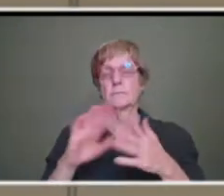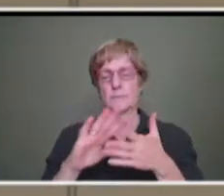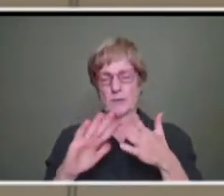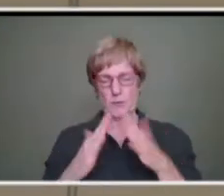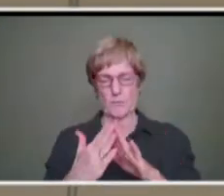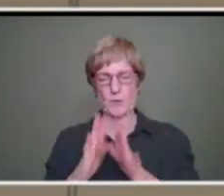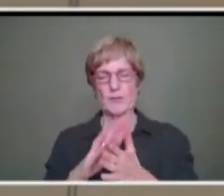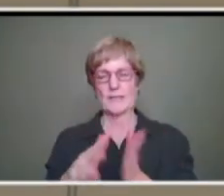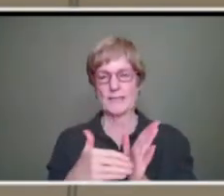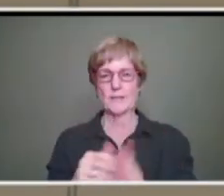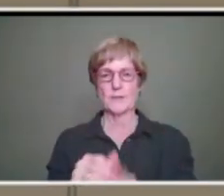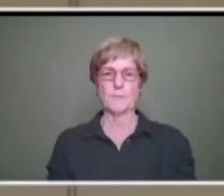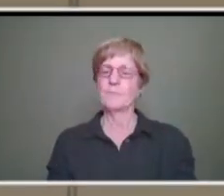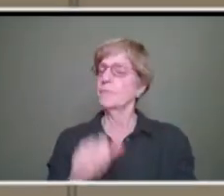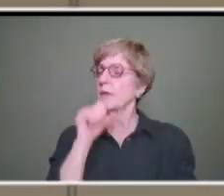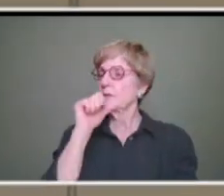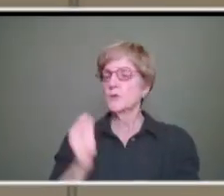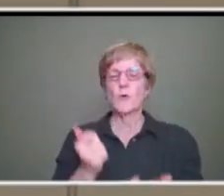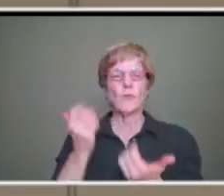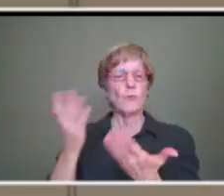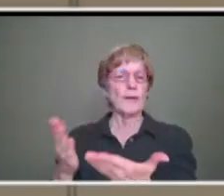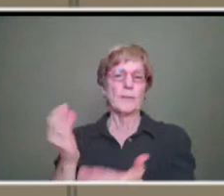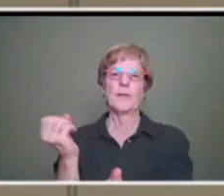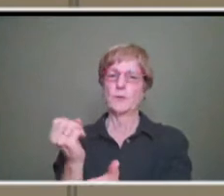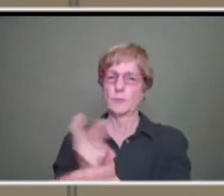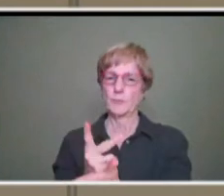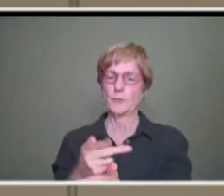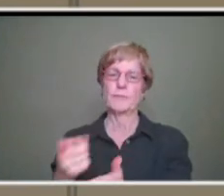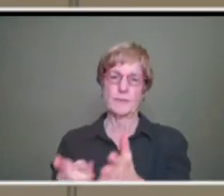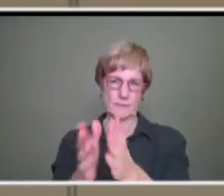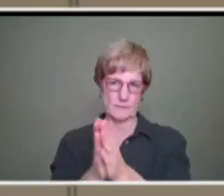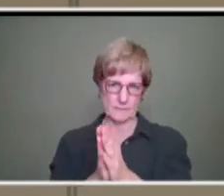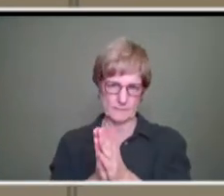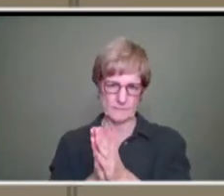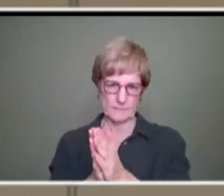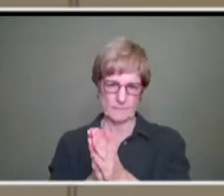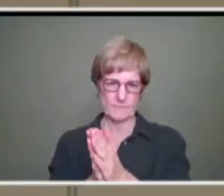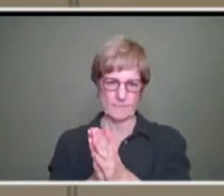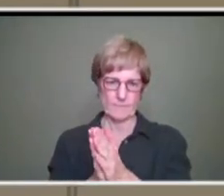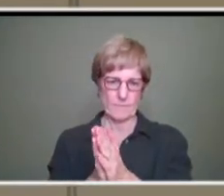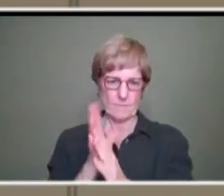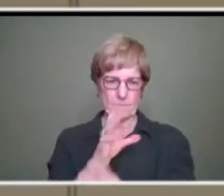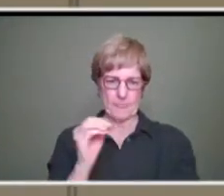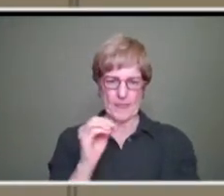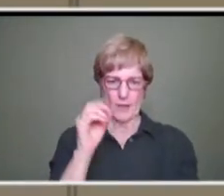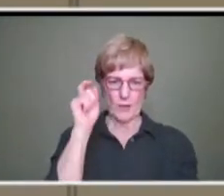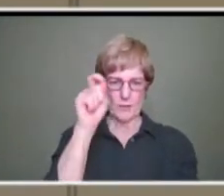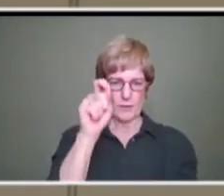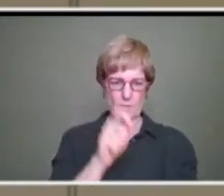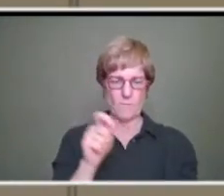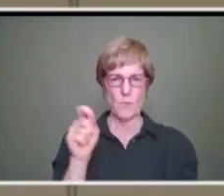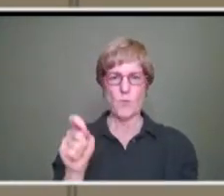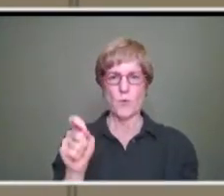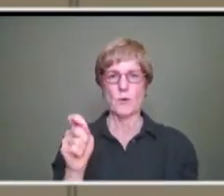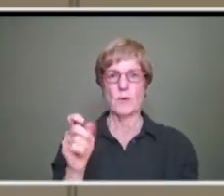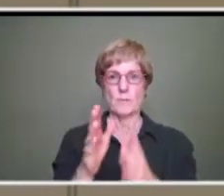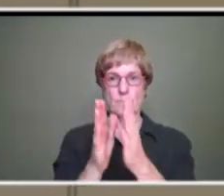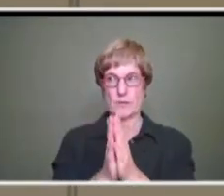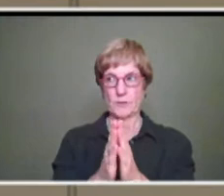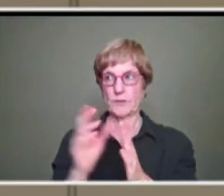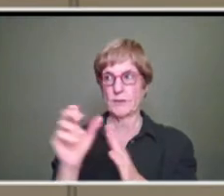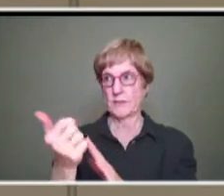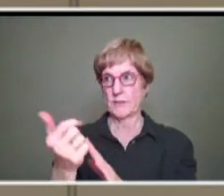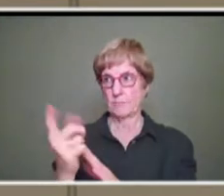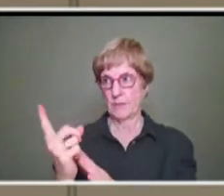does not recommend approval of this petition and therefore the petitioner will have 10 minutes